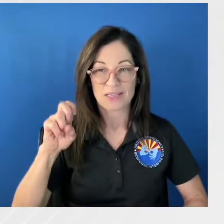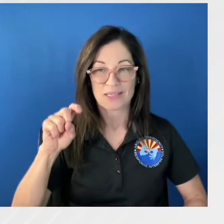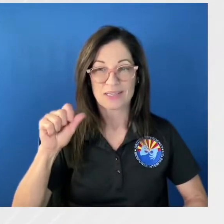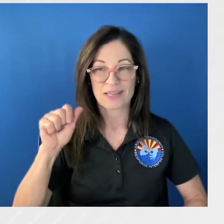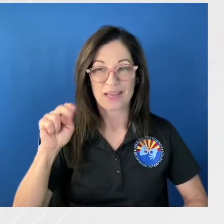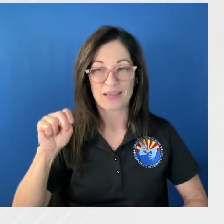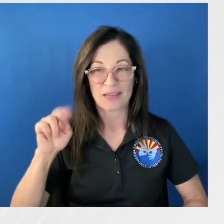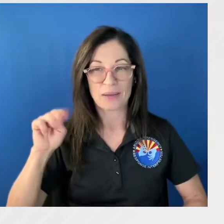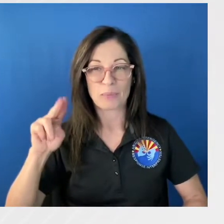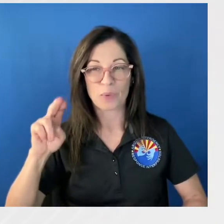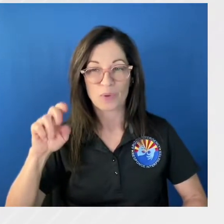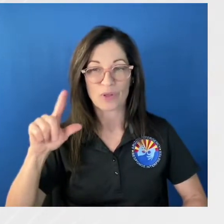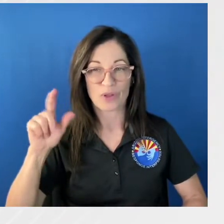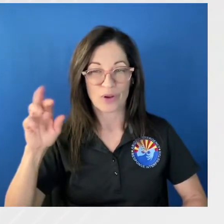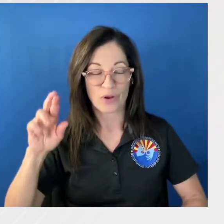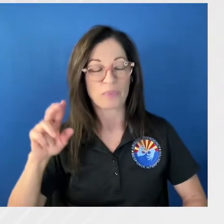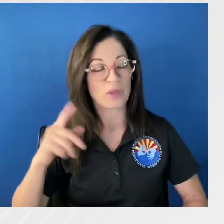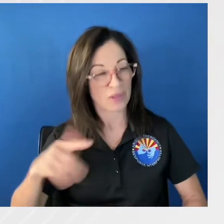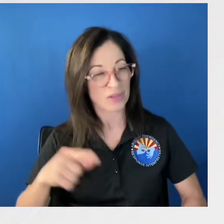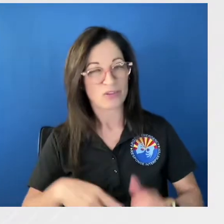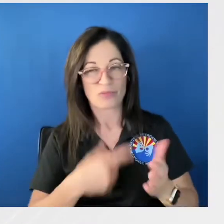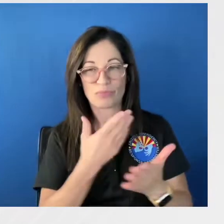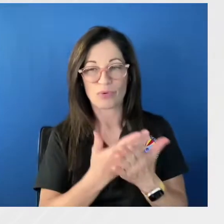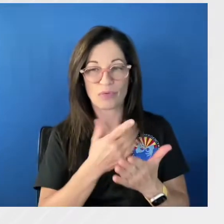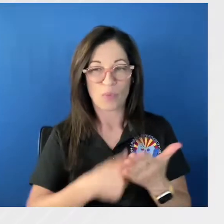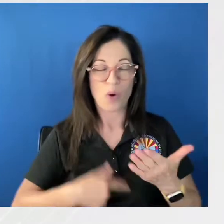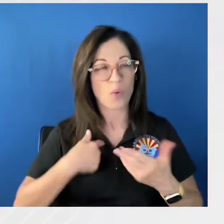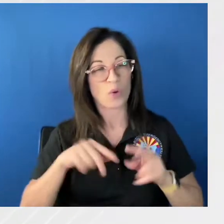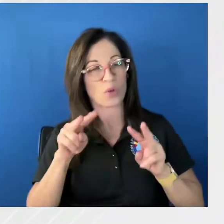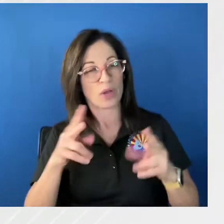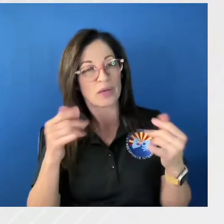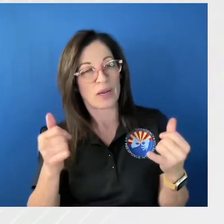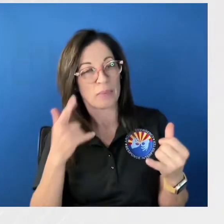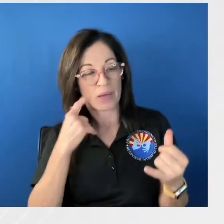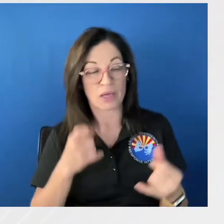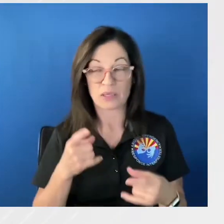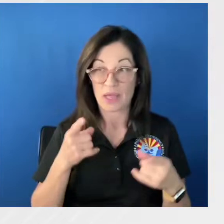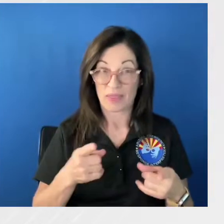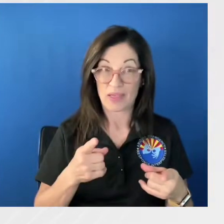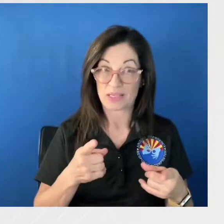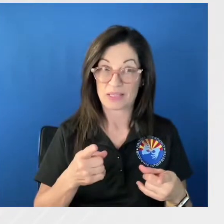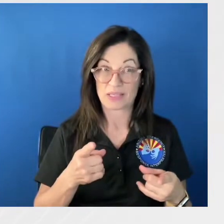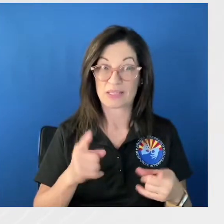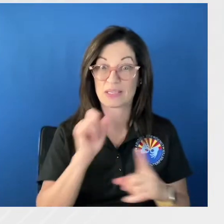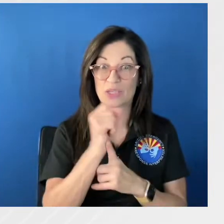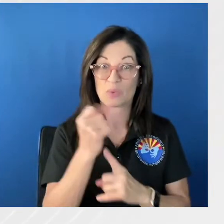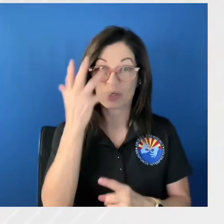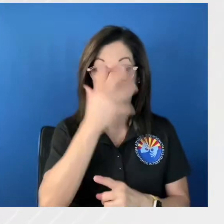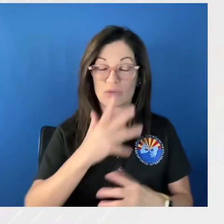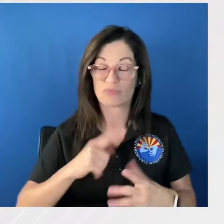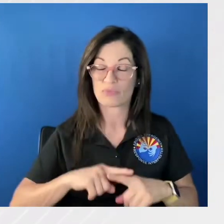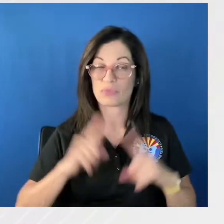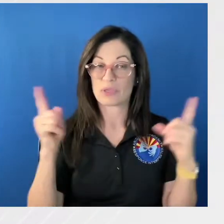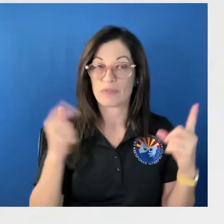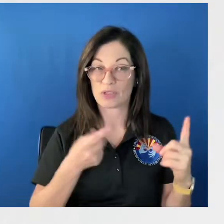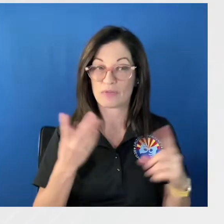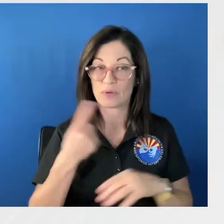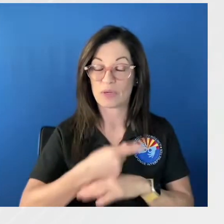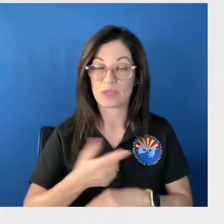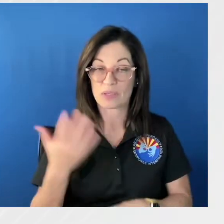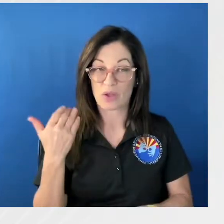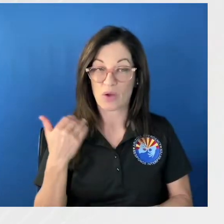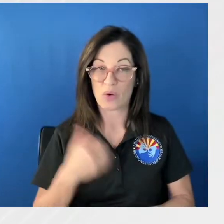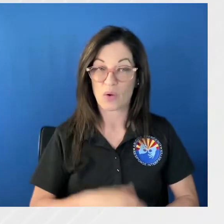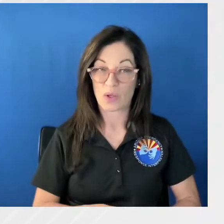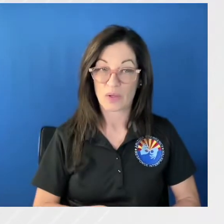a testament of what we're looking at today, because this thing looked a lot different a few days ago, right? We were thinking